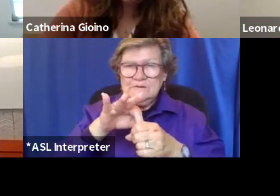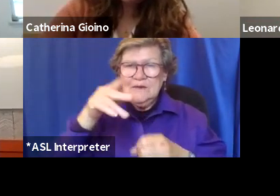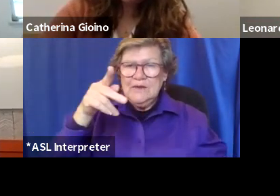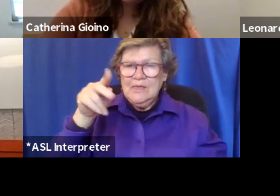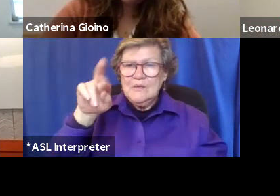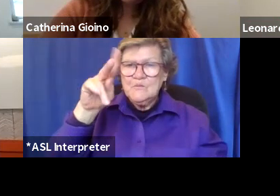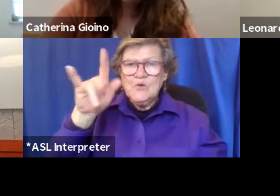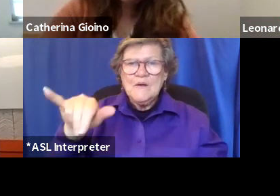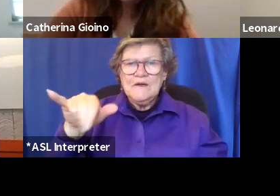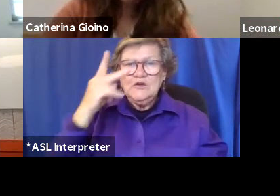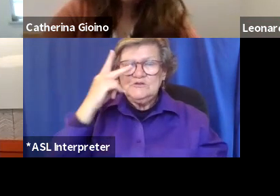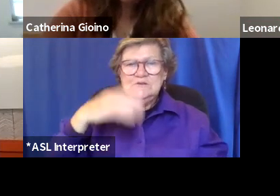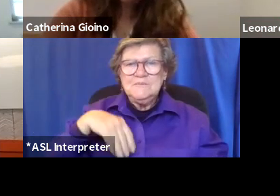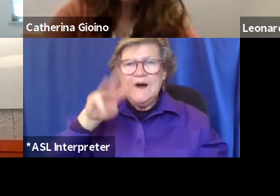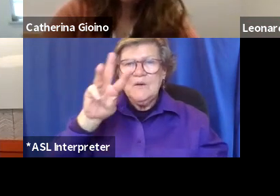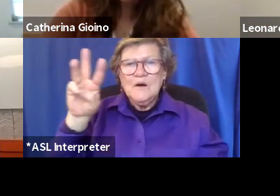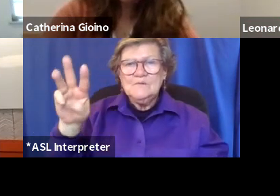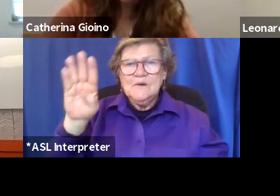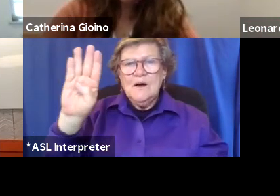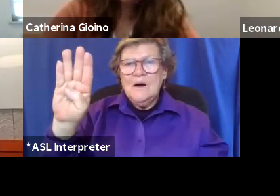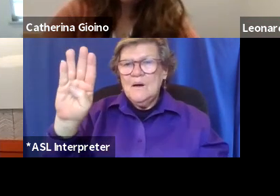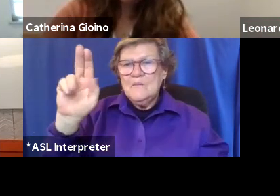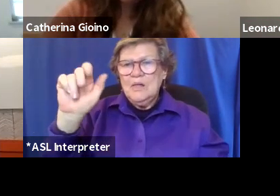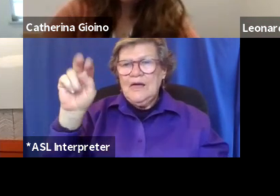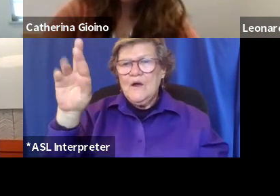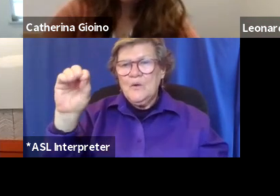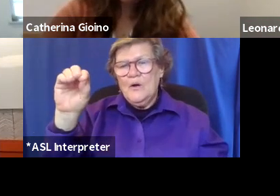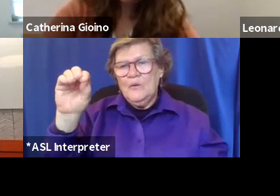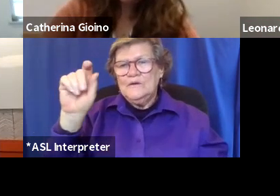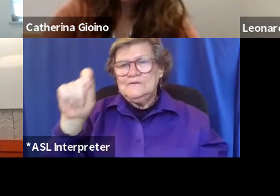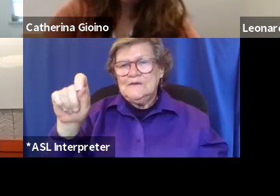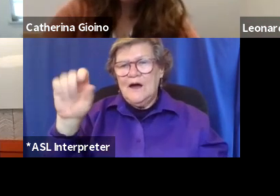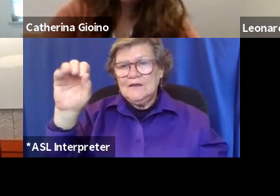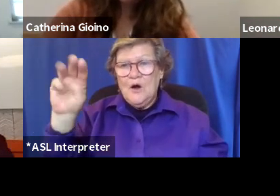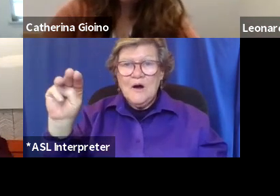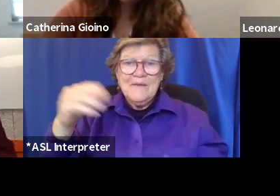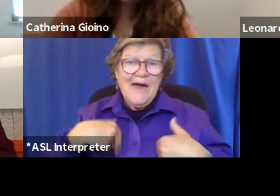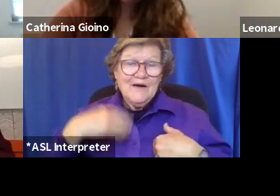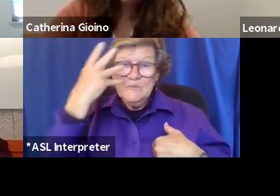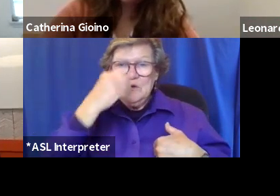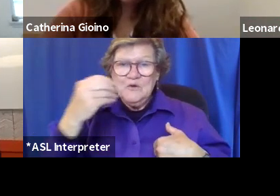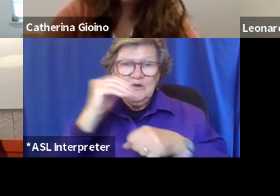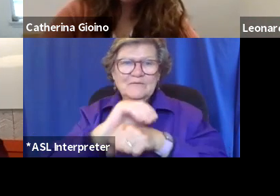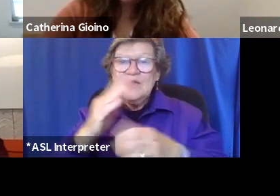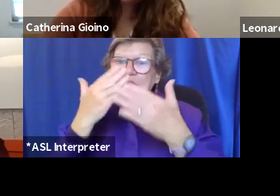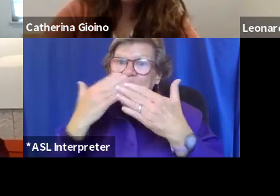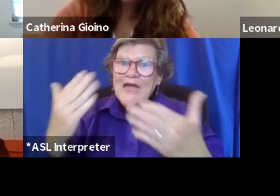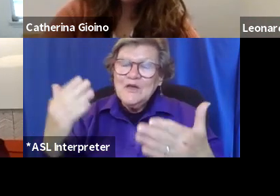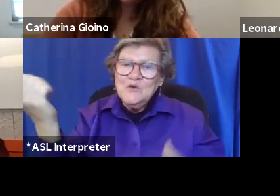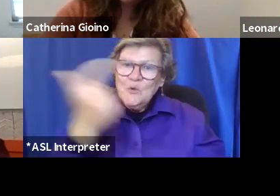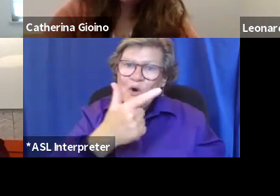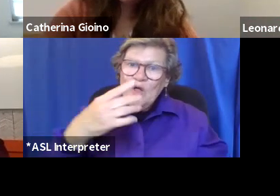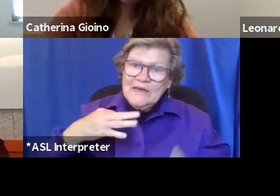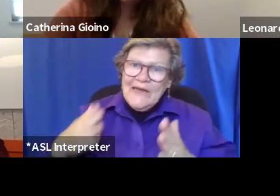website, votebolaro.com, to read the full platform. And thanks again. Have a lovely evening. Thank you to all the candidates. Again, there's so